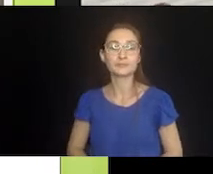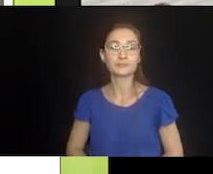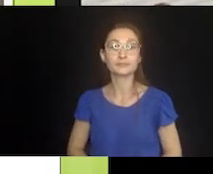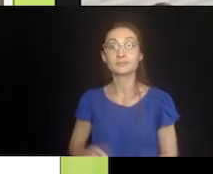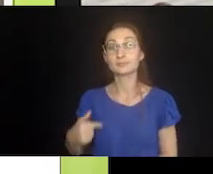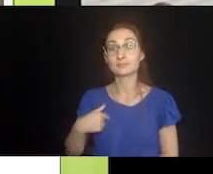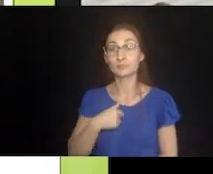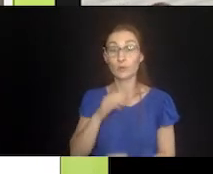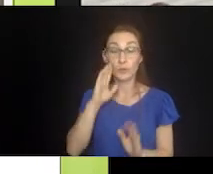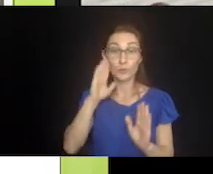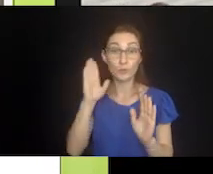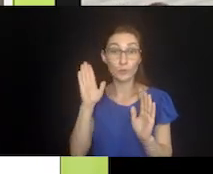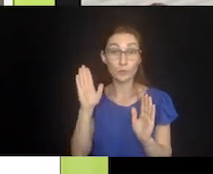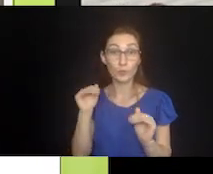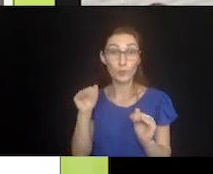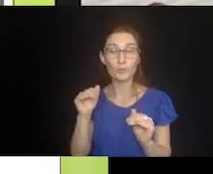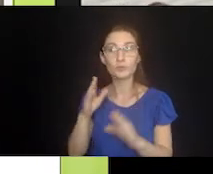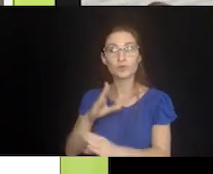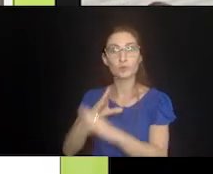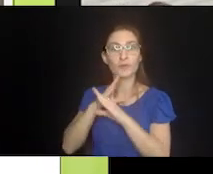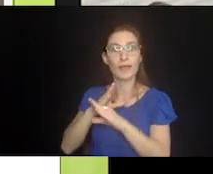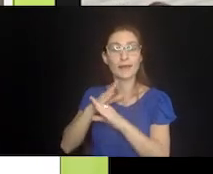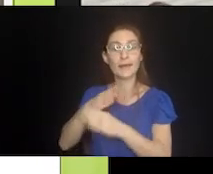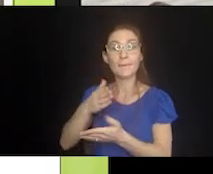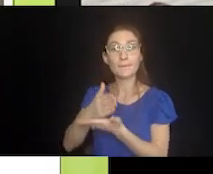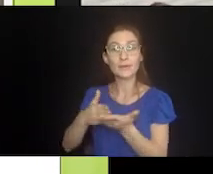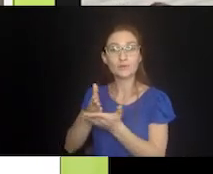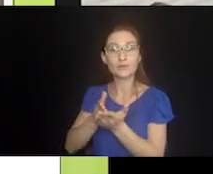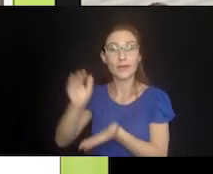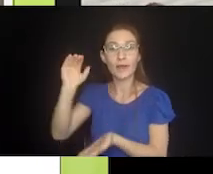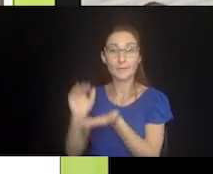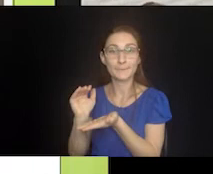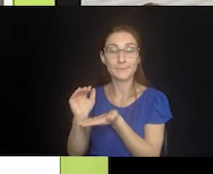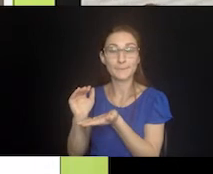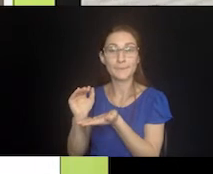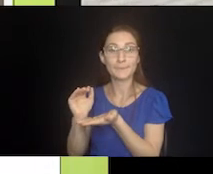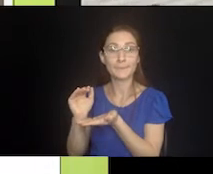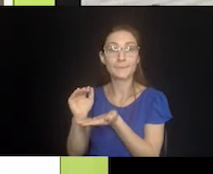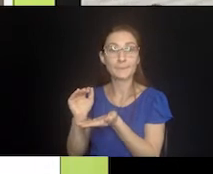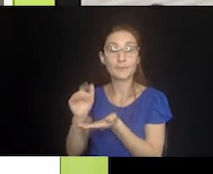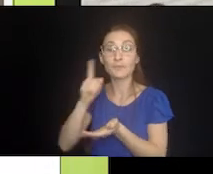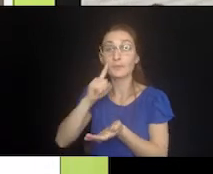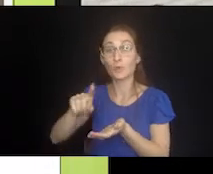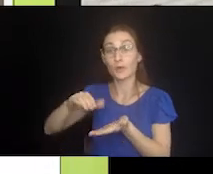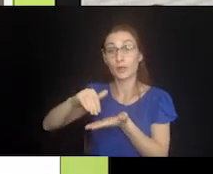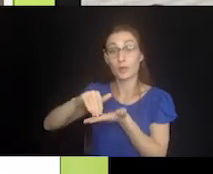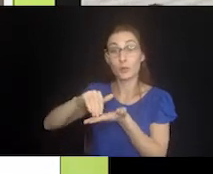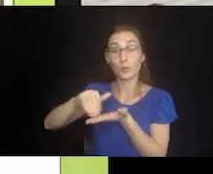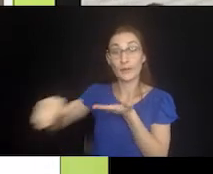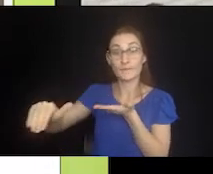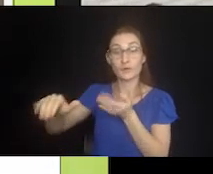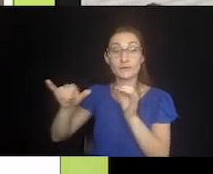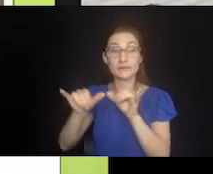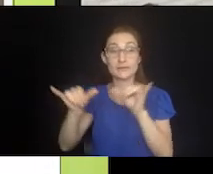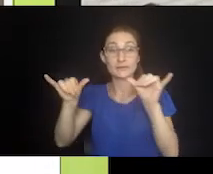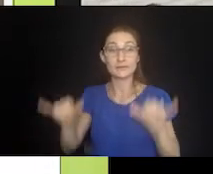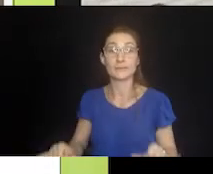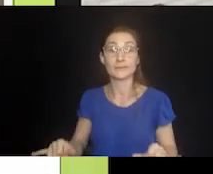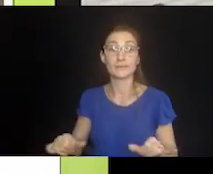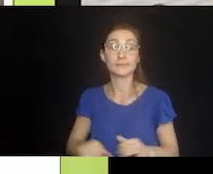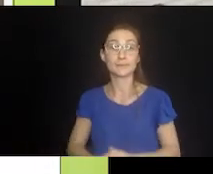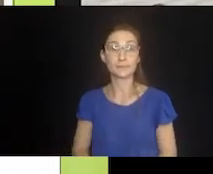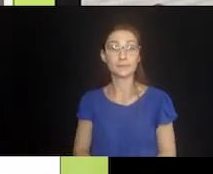And we help to get budget cuts from happening to the waiver